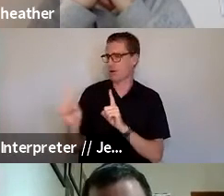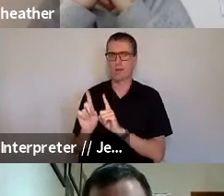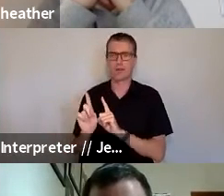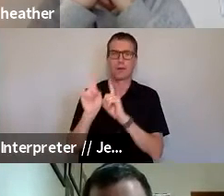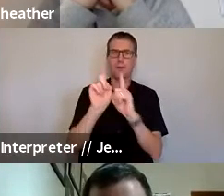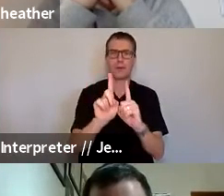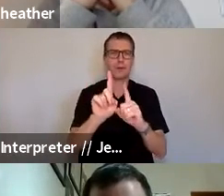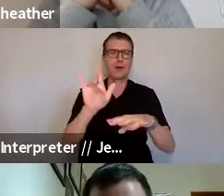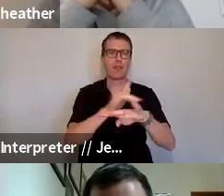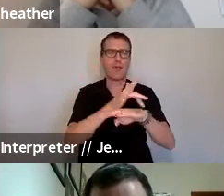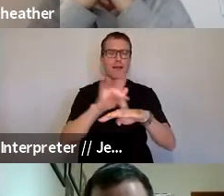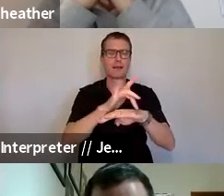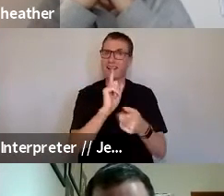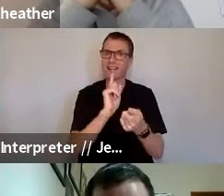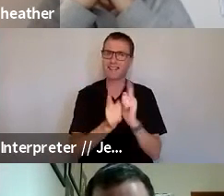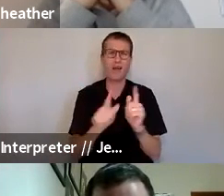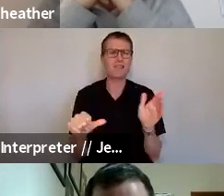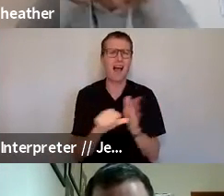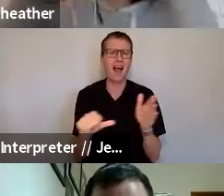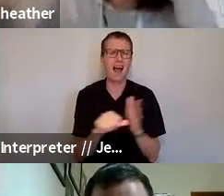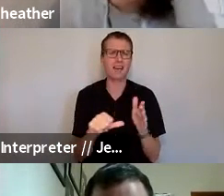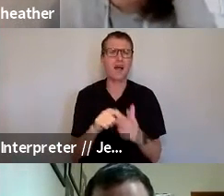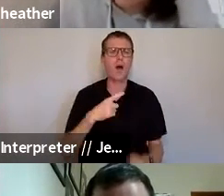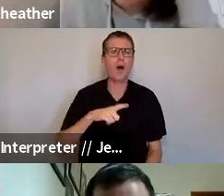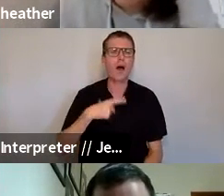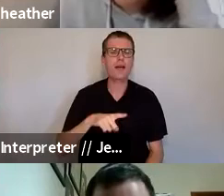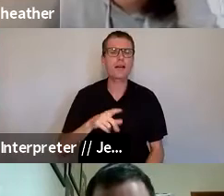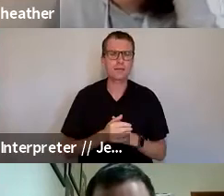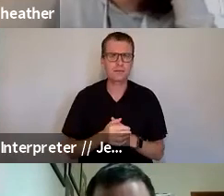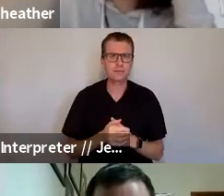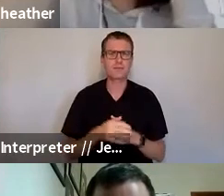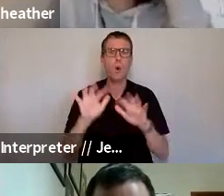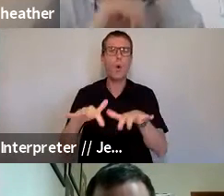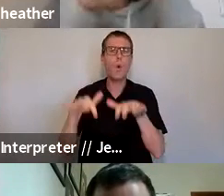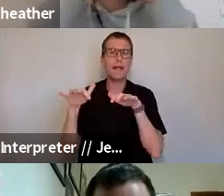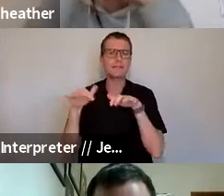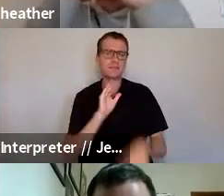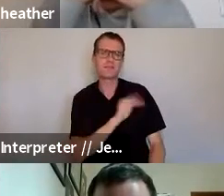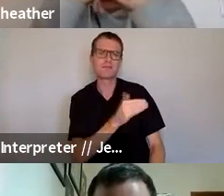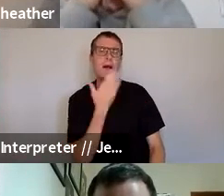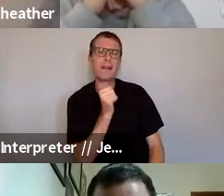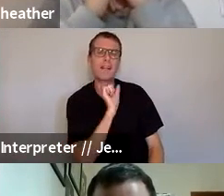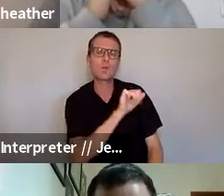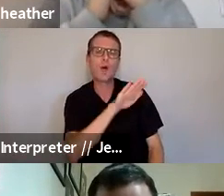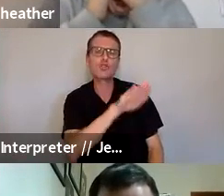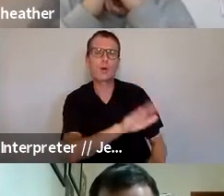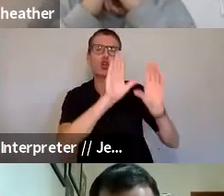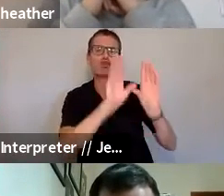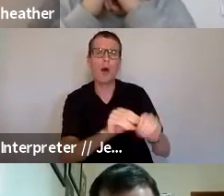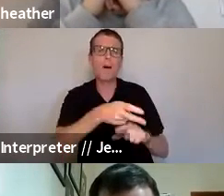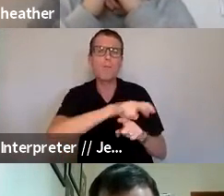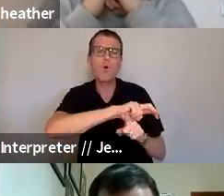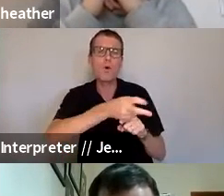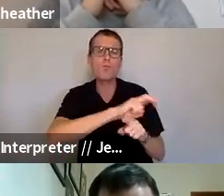with audience members asking me to keep my child still, to keep my child quiet, to stop him and keep him